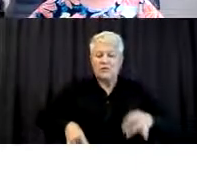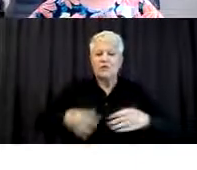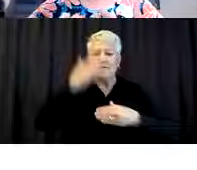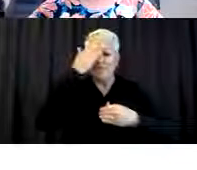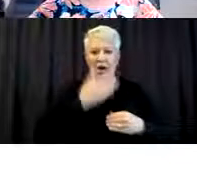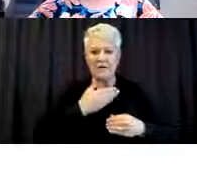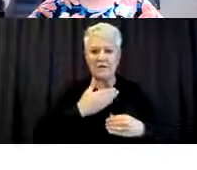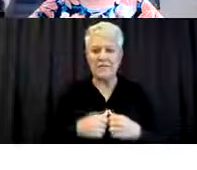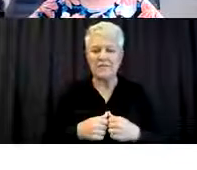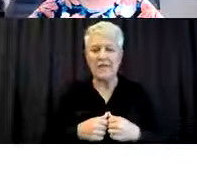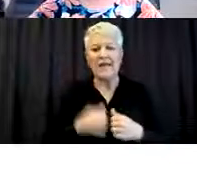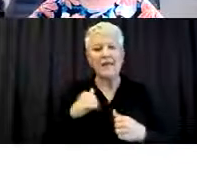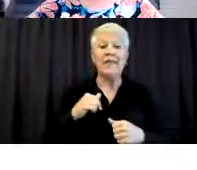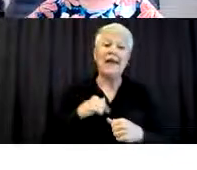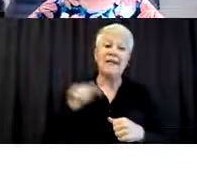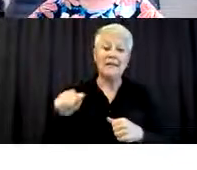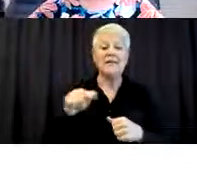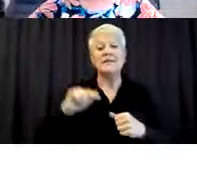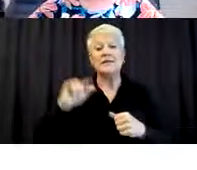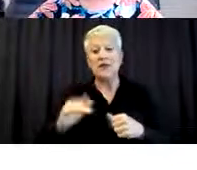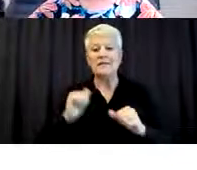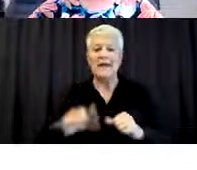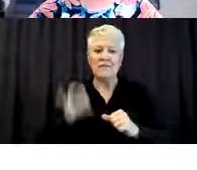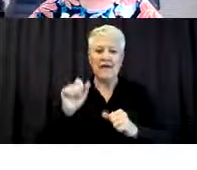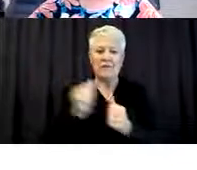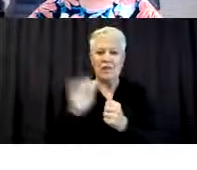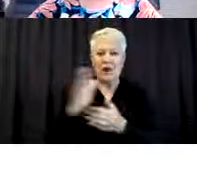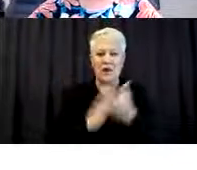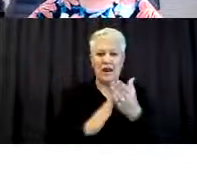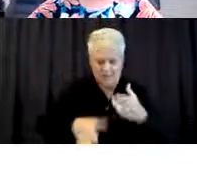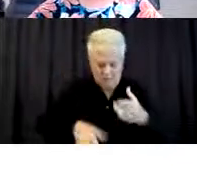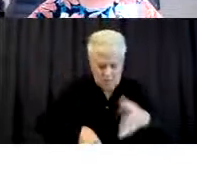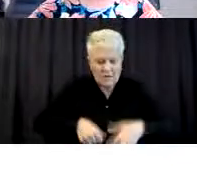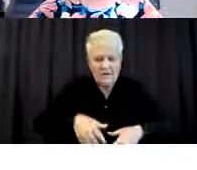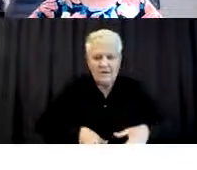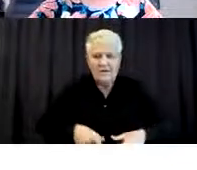which he or she can find with their hands.